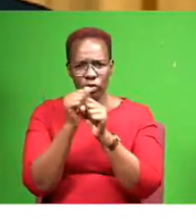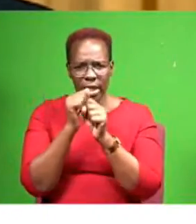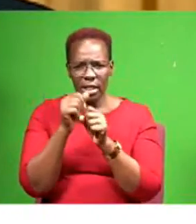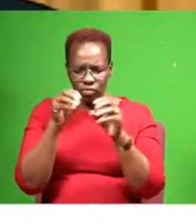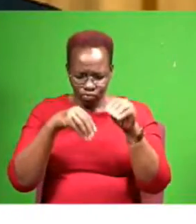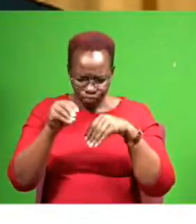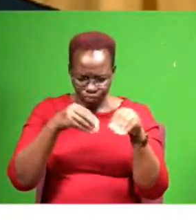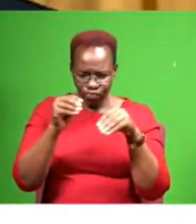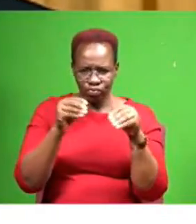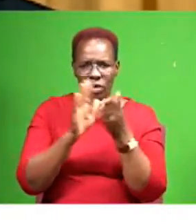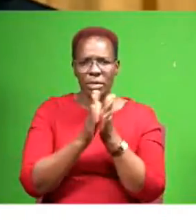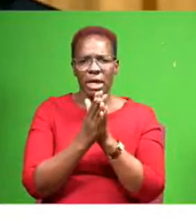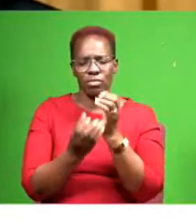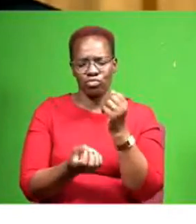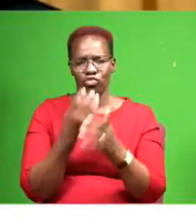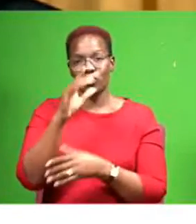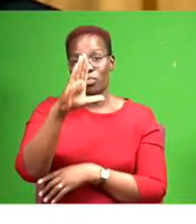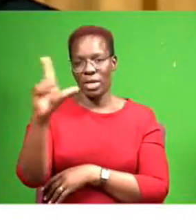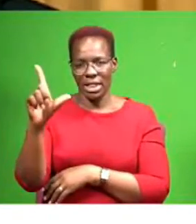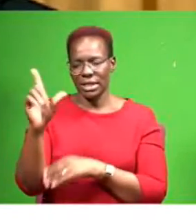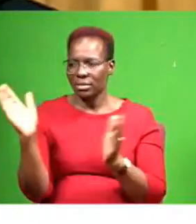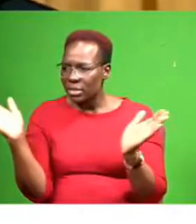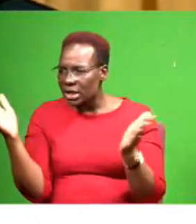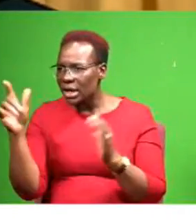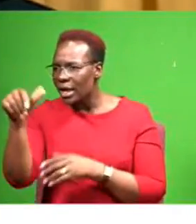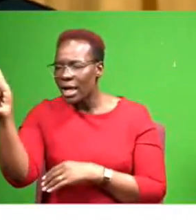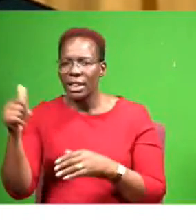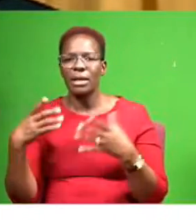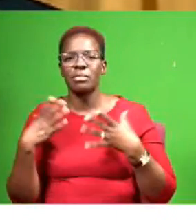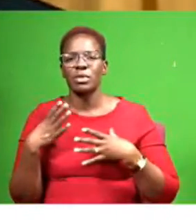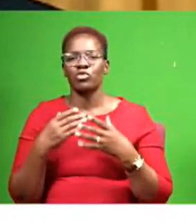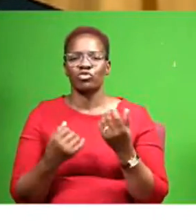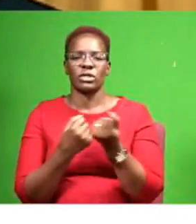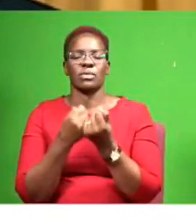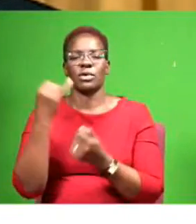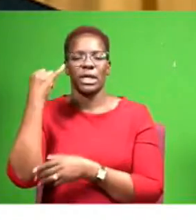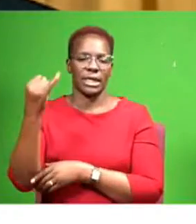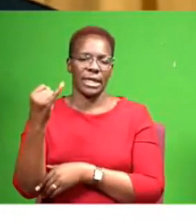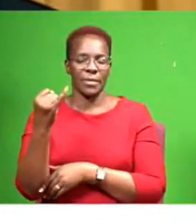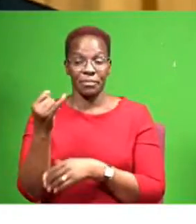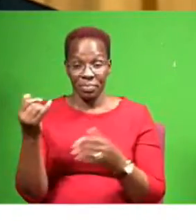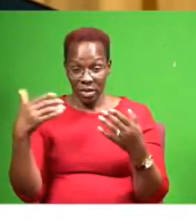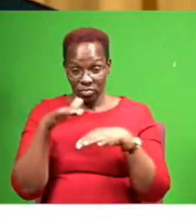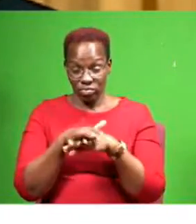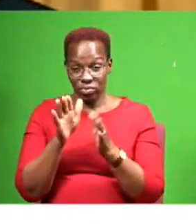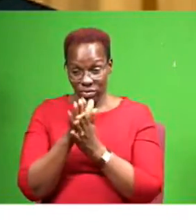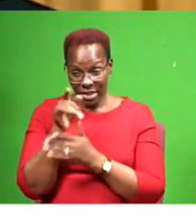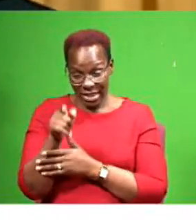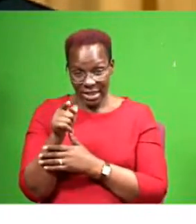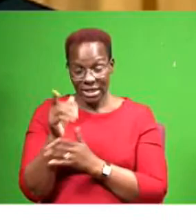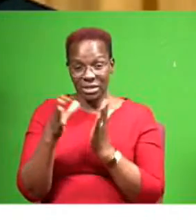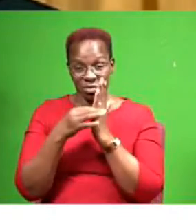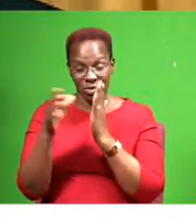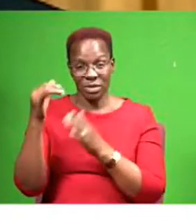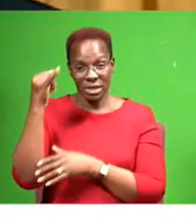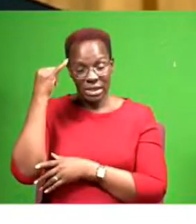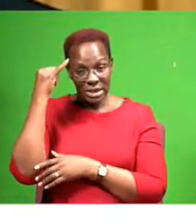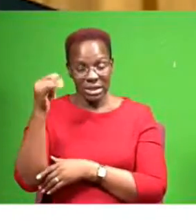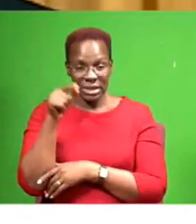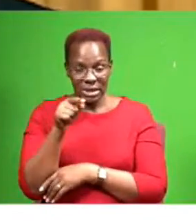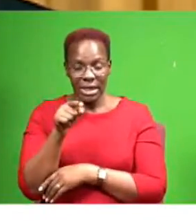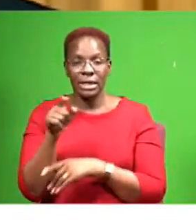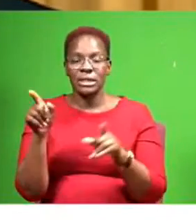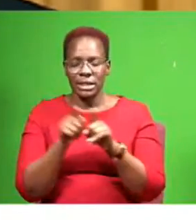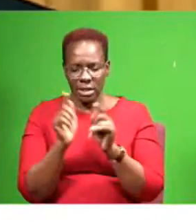form of a bill and encouraging other voters to support the idea. In line with the objective of a popular initiative, such